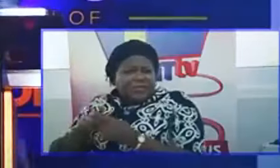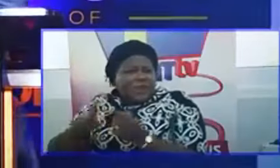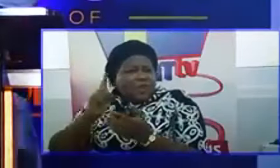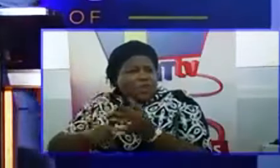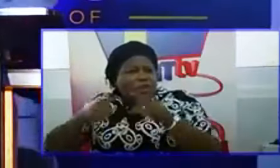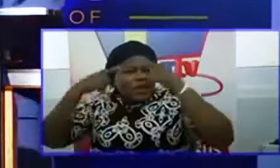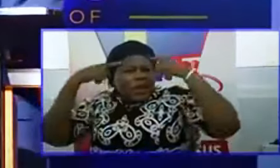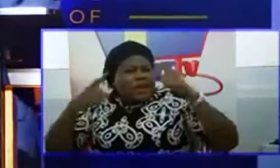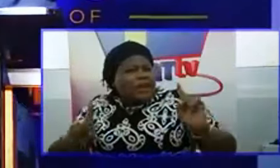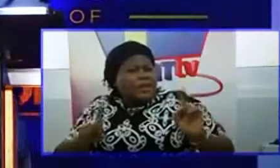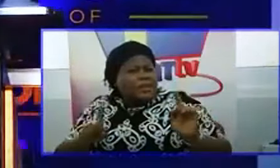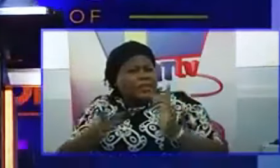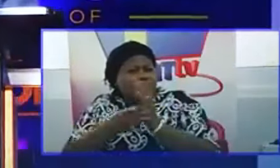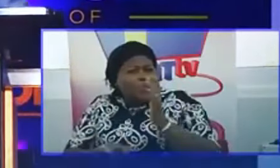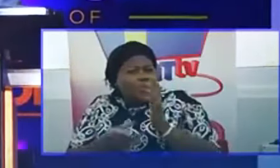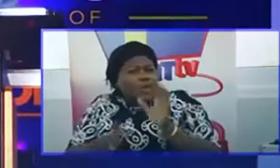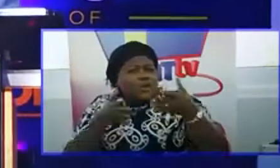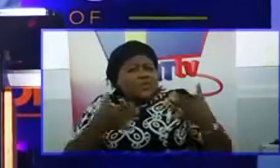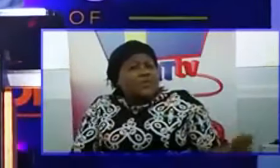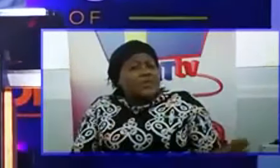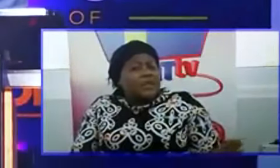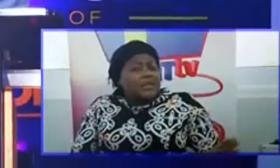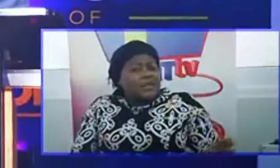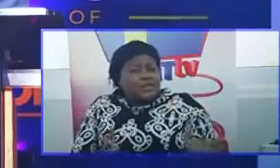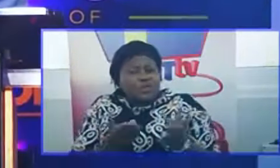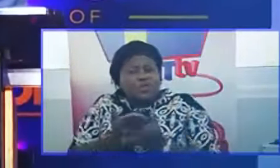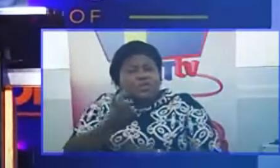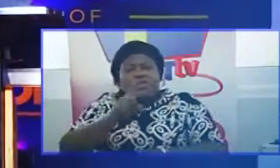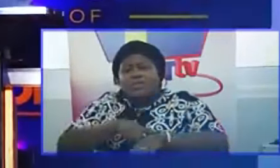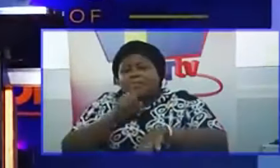the oil to run out was time.